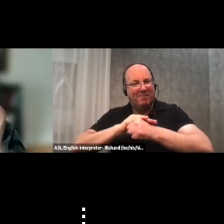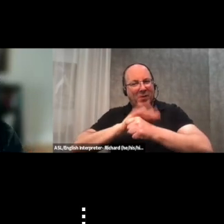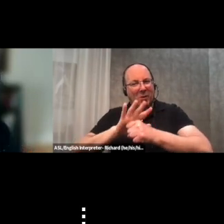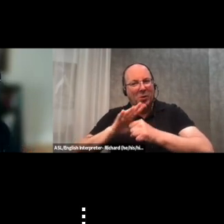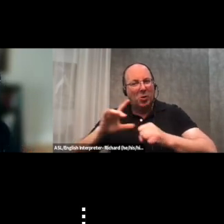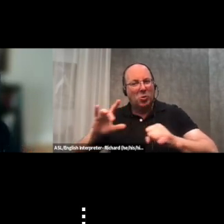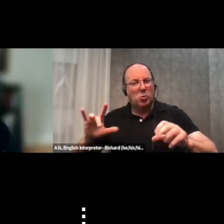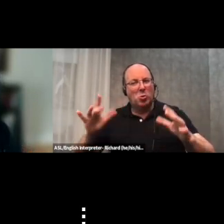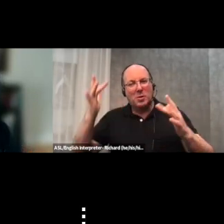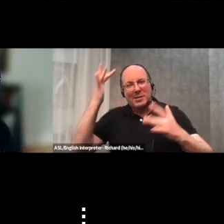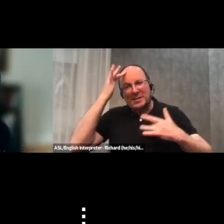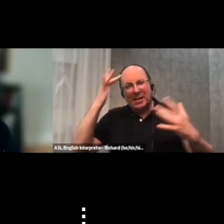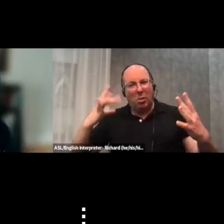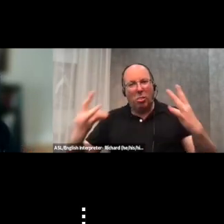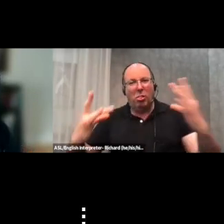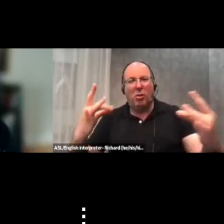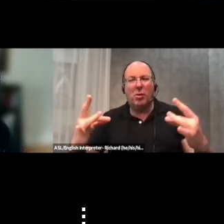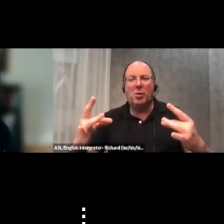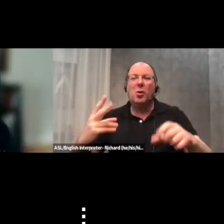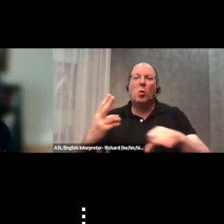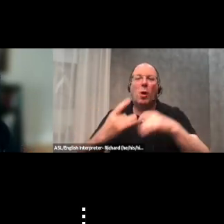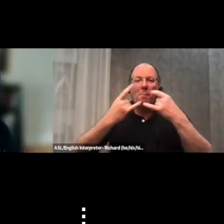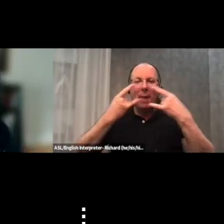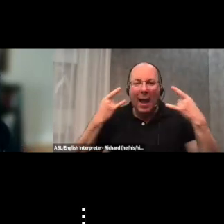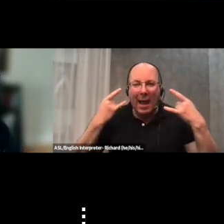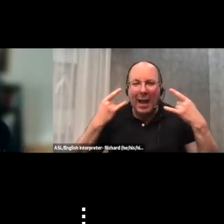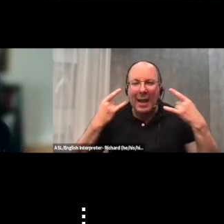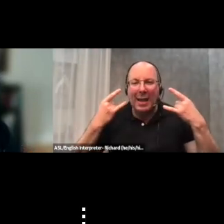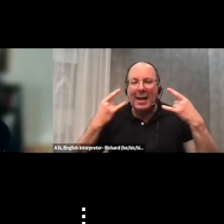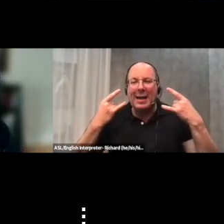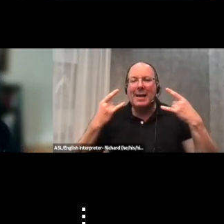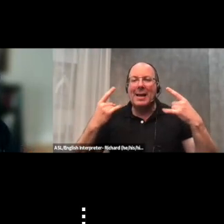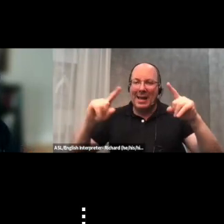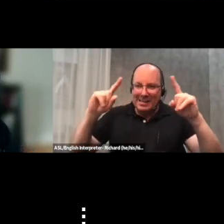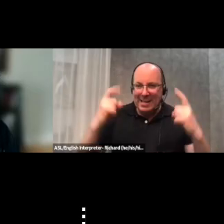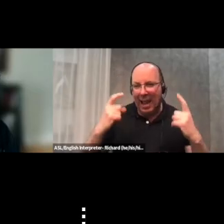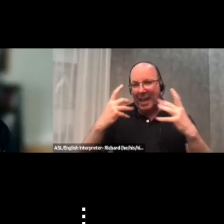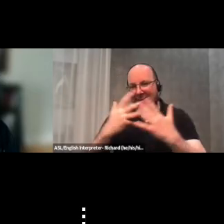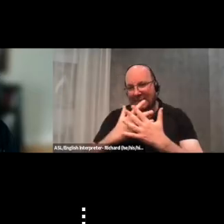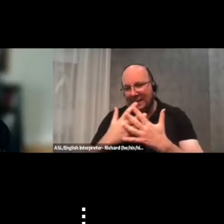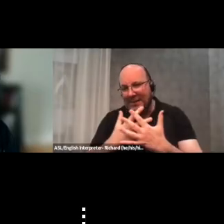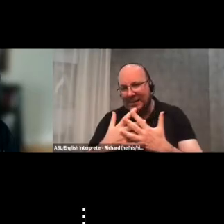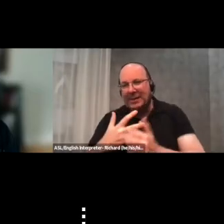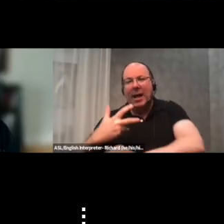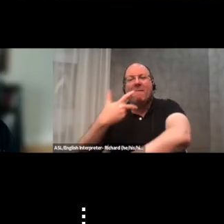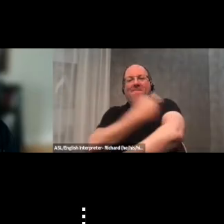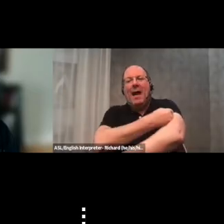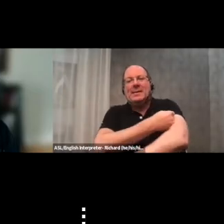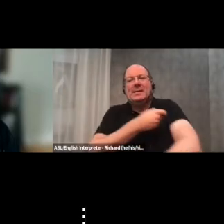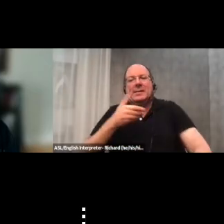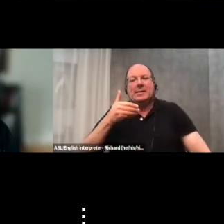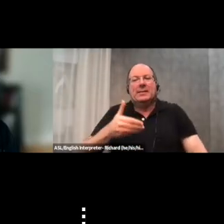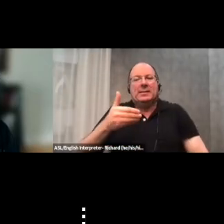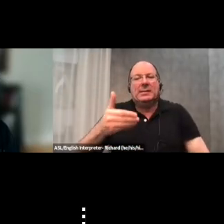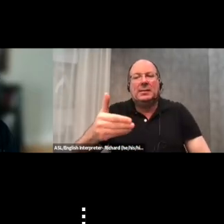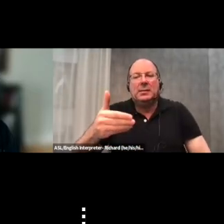airborne illnesses. So like wearing a mask, regularly testing, getting vaccinated, and this